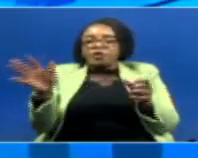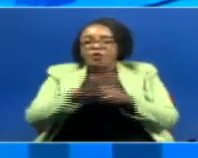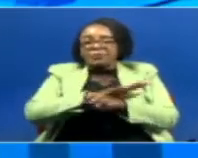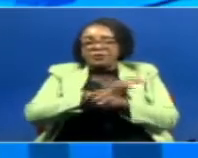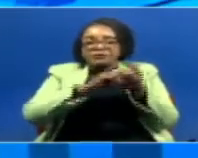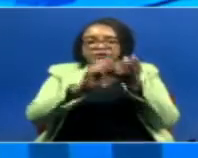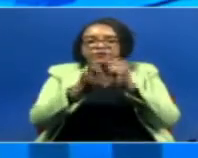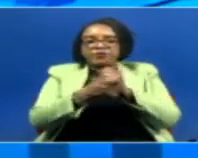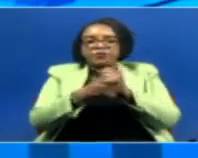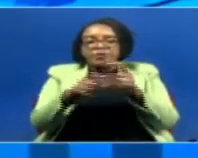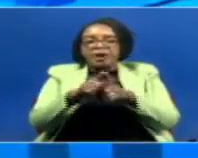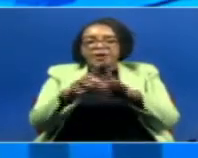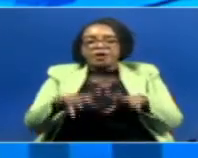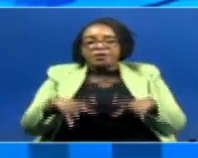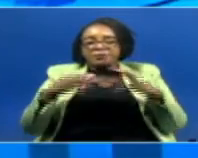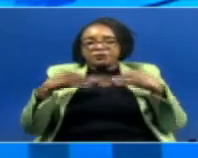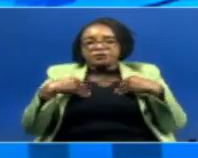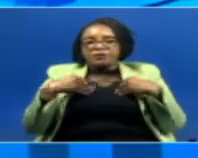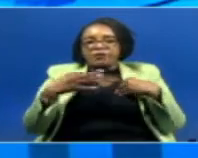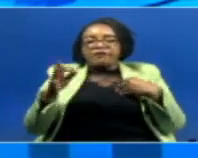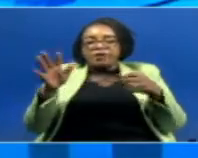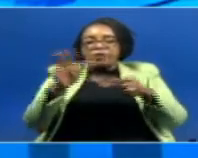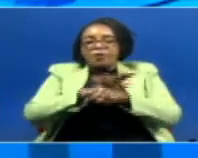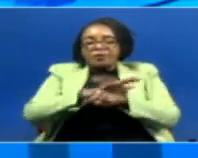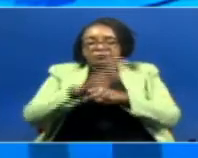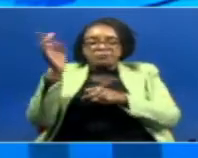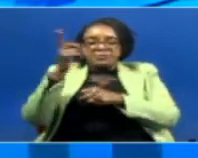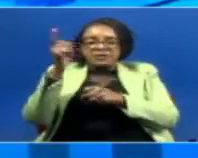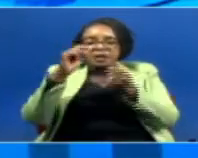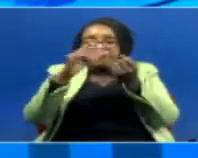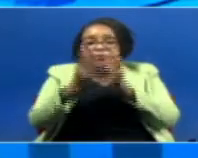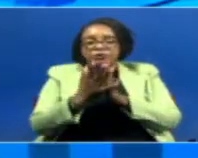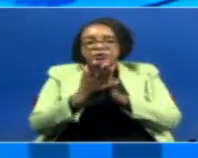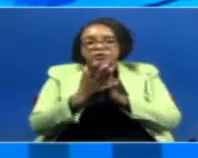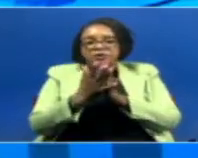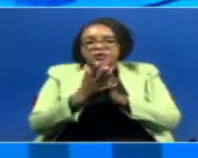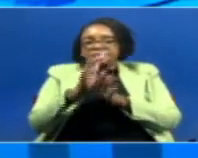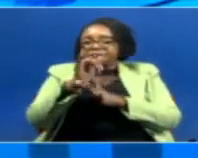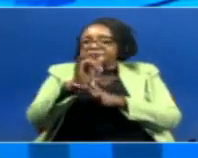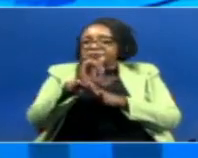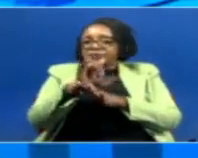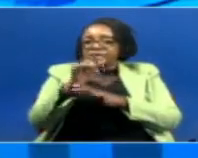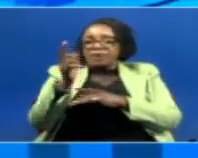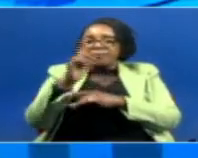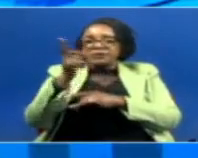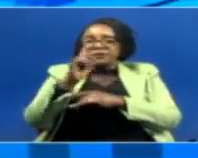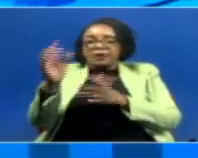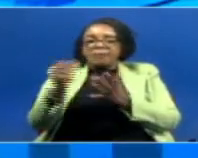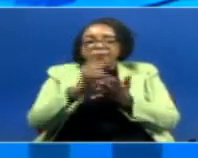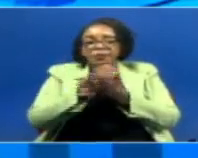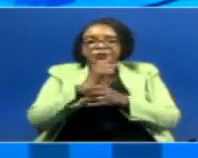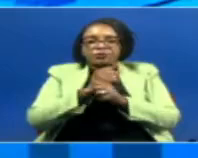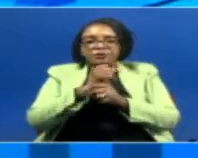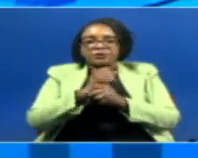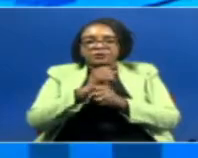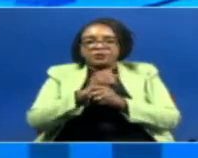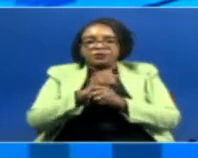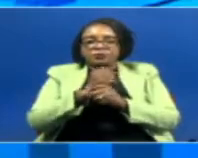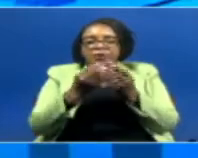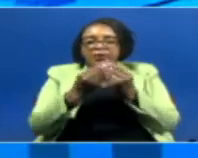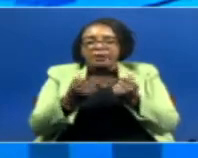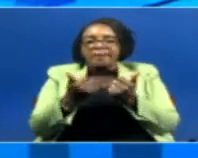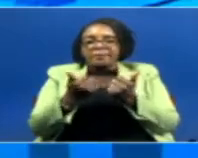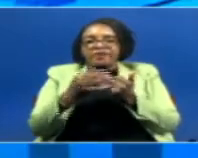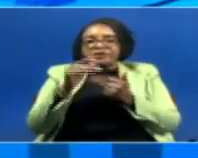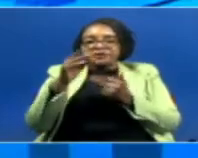and adoption of a whole ministry approach in the conduct of the ministry employees' duties to curb duplication of